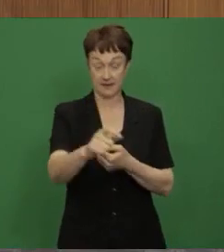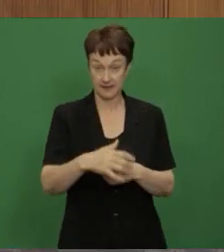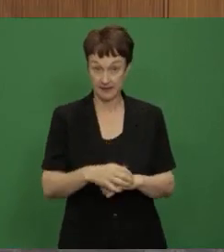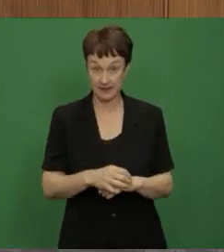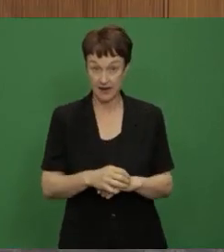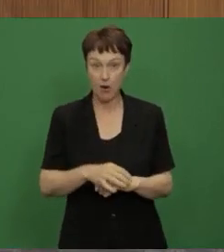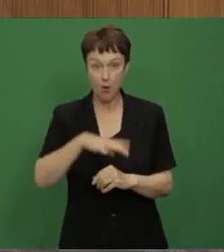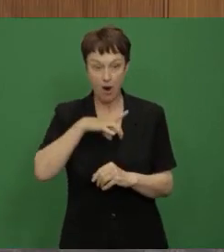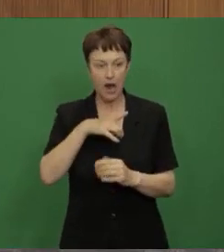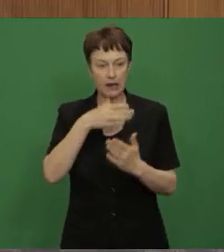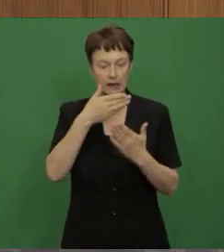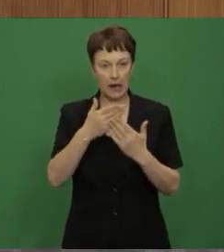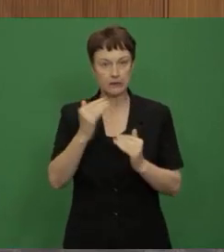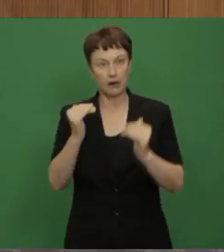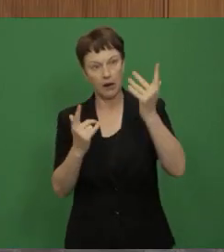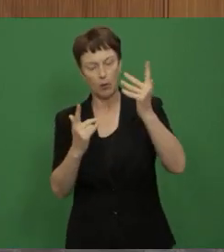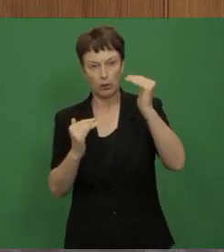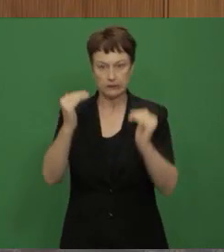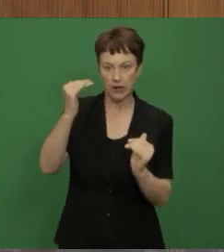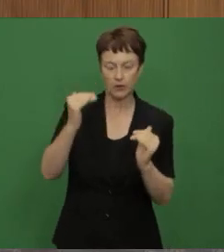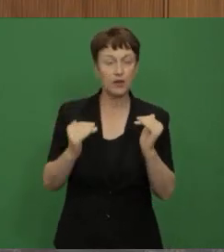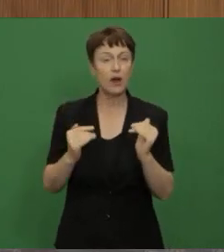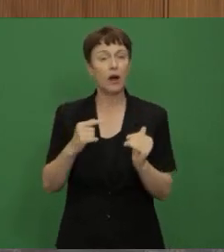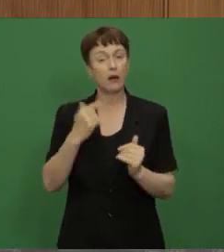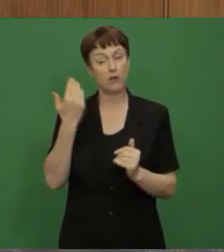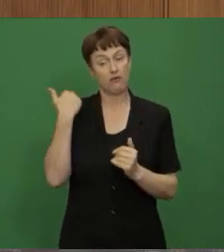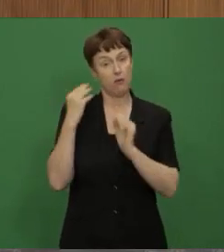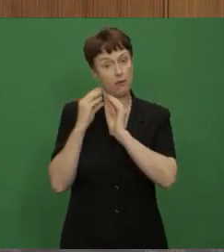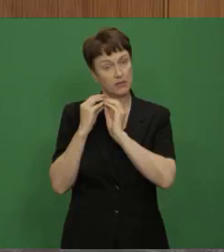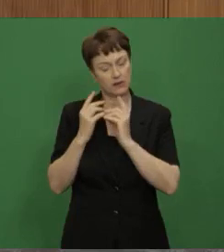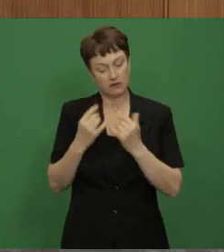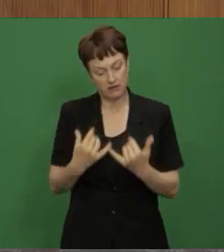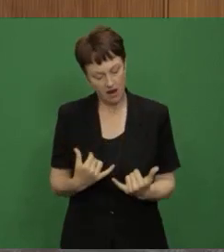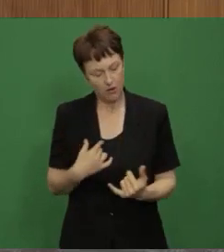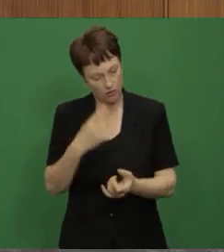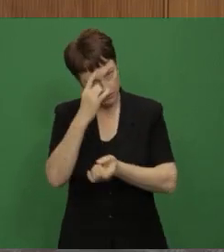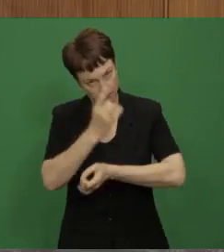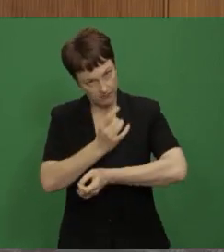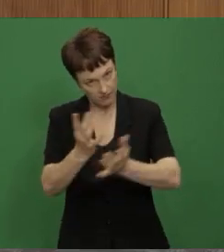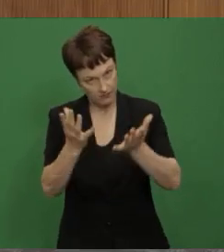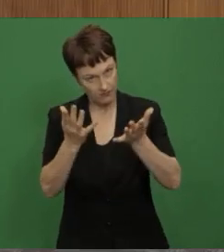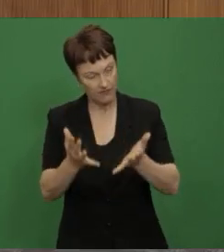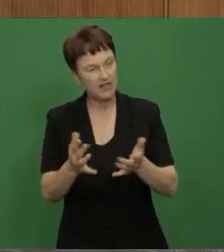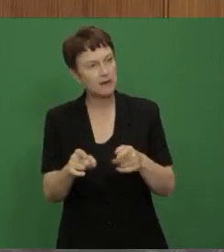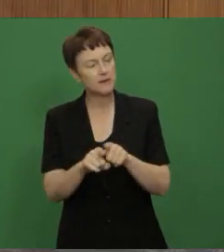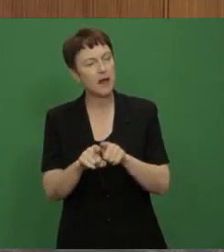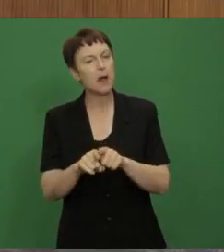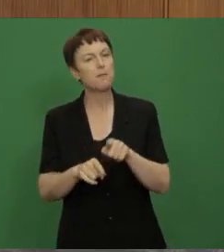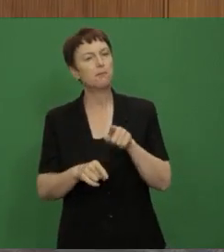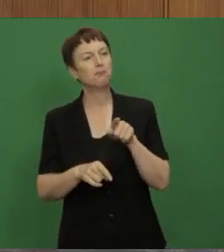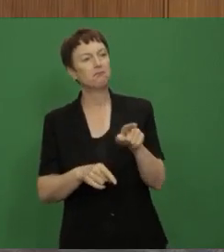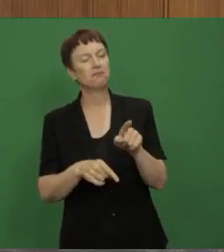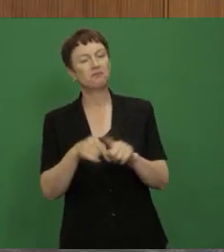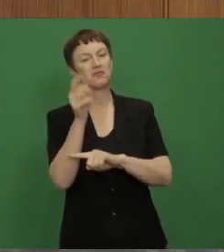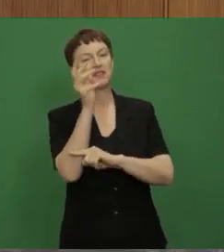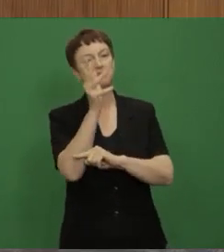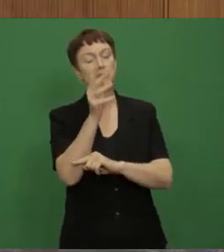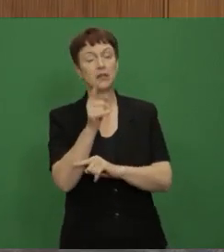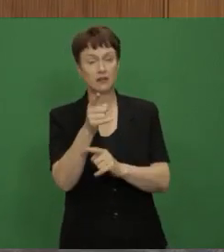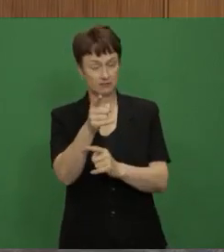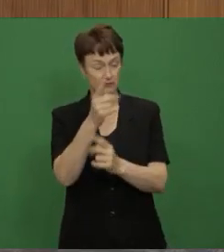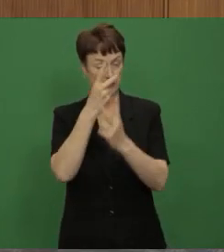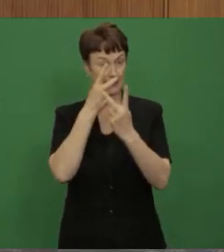both at our last meeting, at this meeting, based on the preferences that the governor was just talking about. You can see that